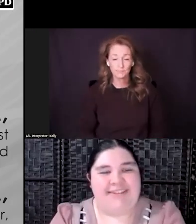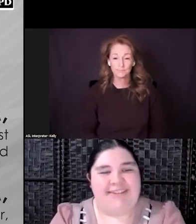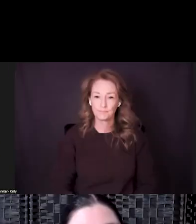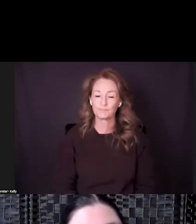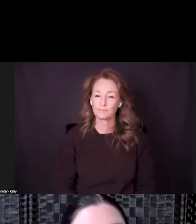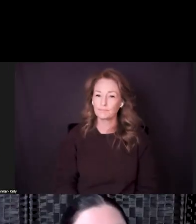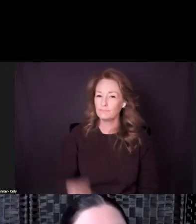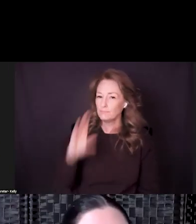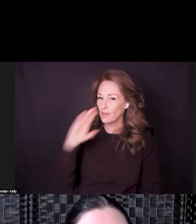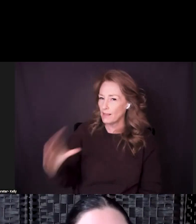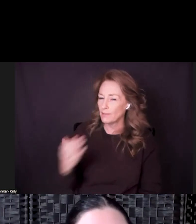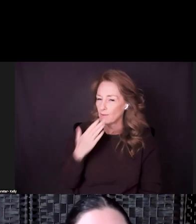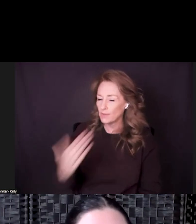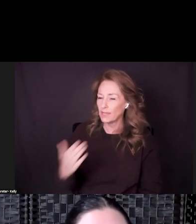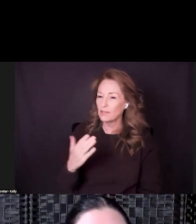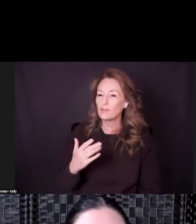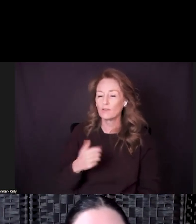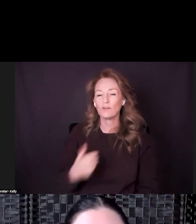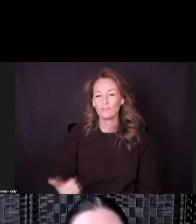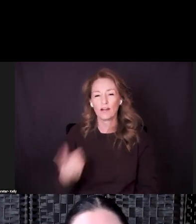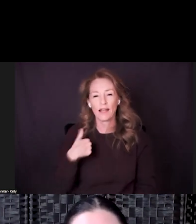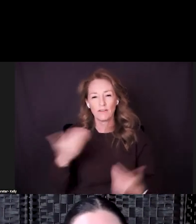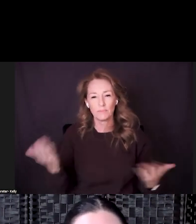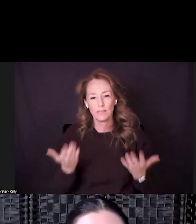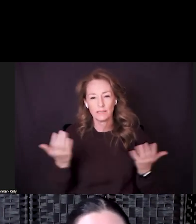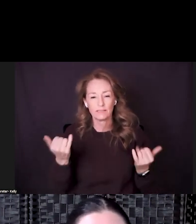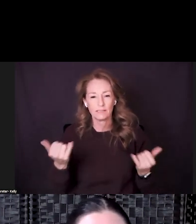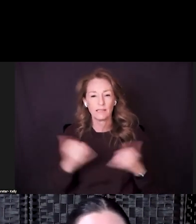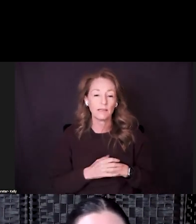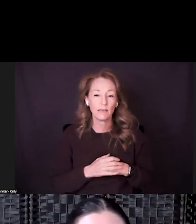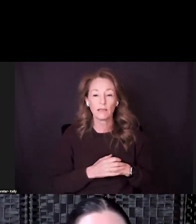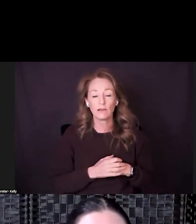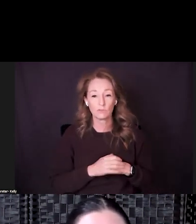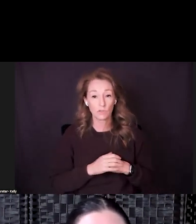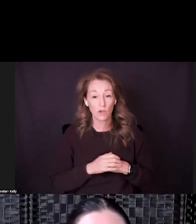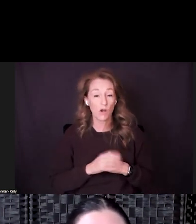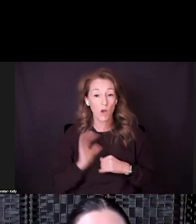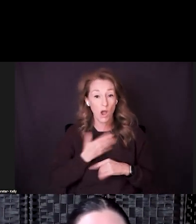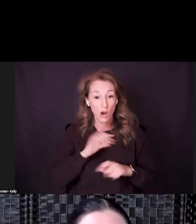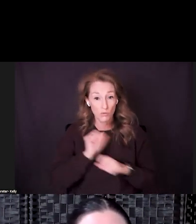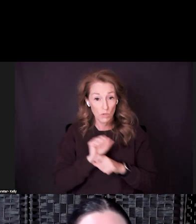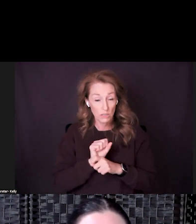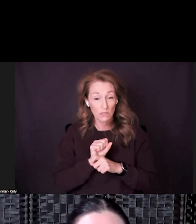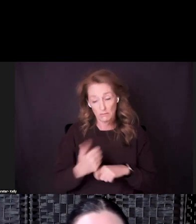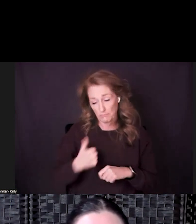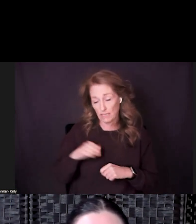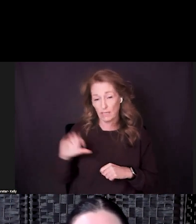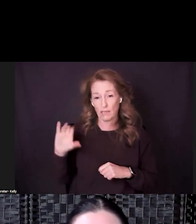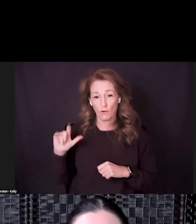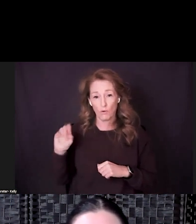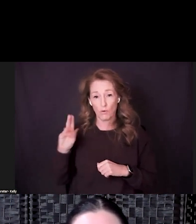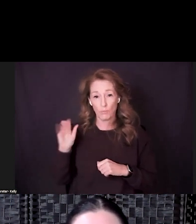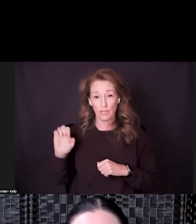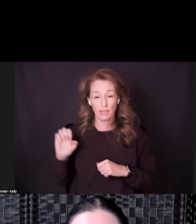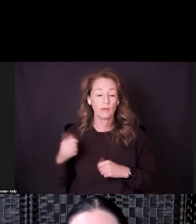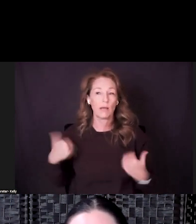Hi, thank you for having me. When it comes to the work that we get to do between Colbie and I, it's really